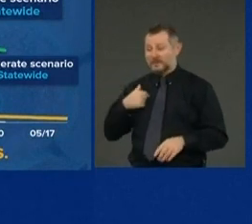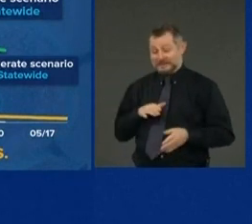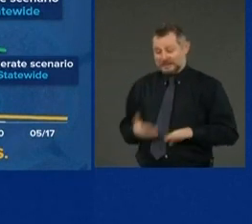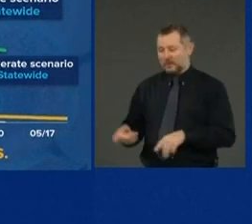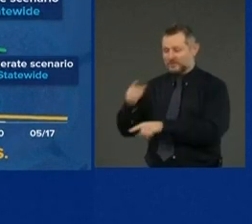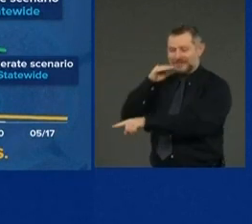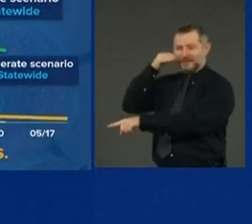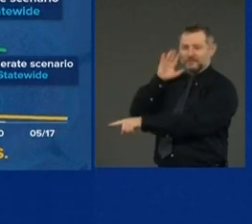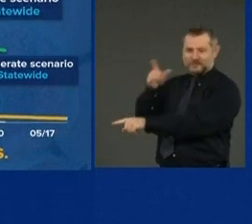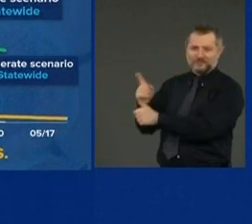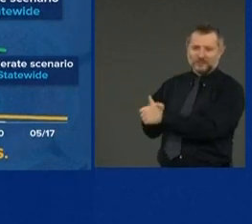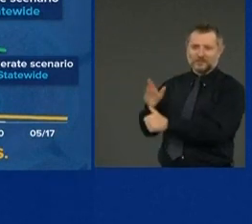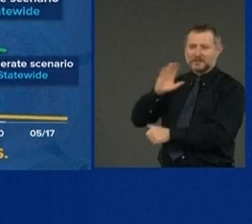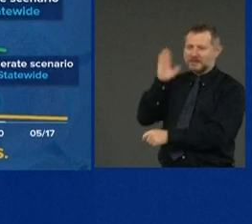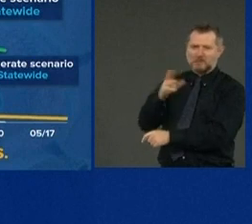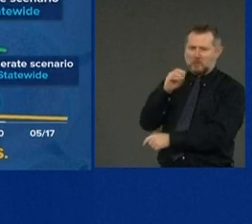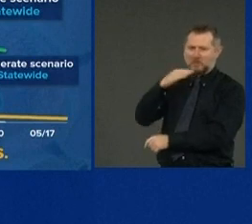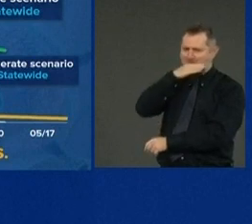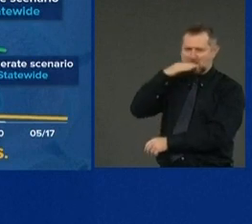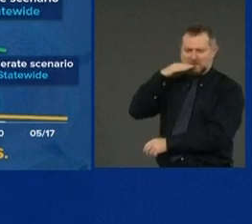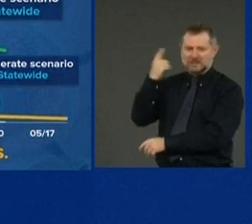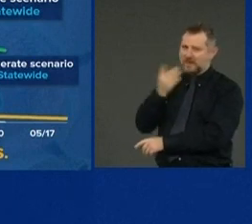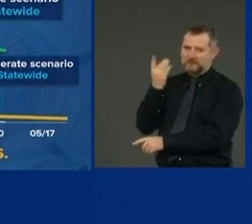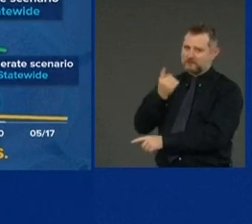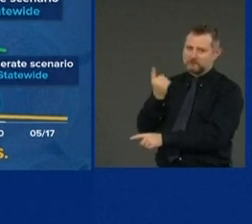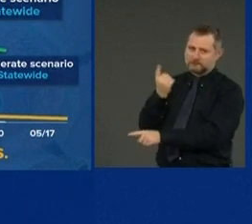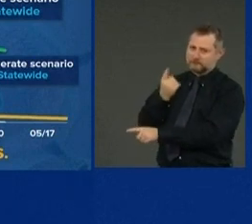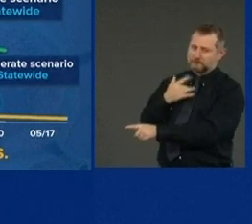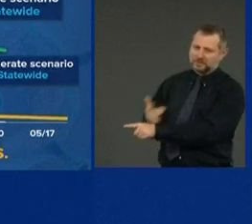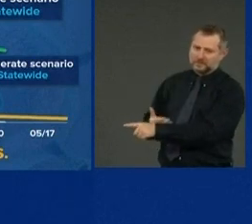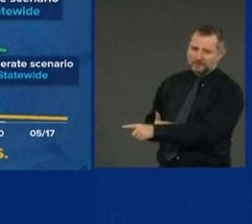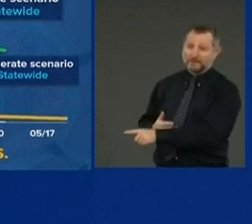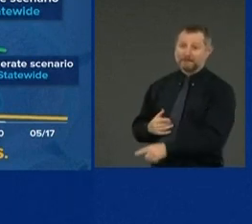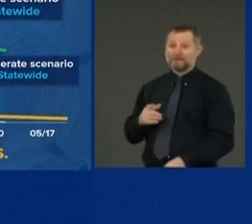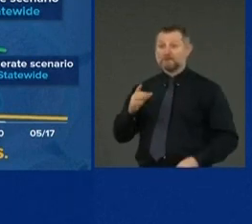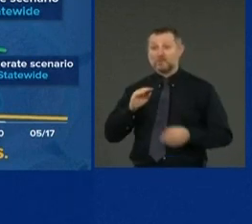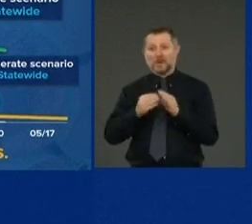These were the projections in New York.